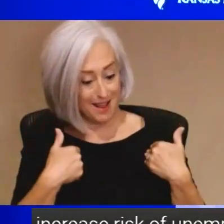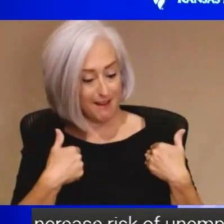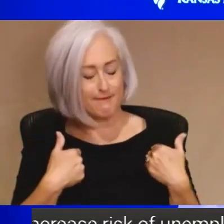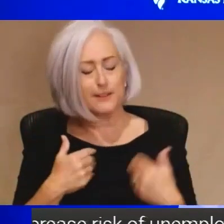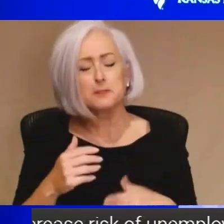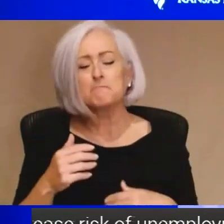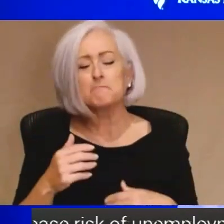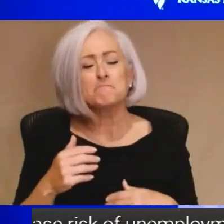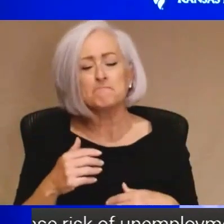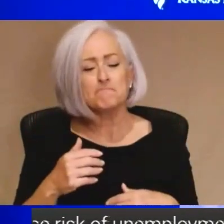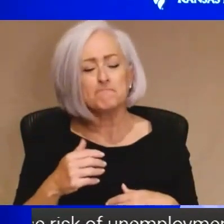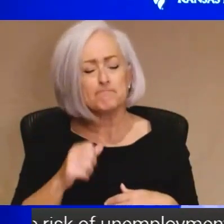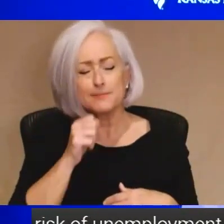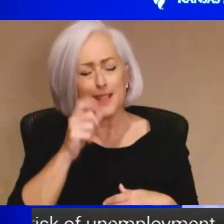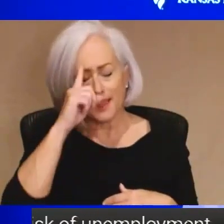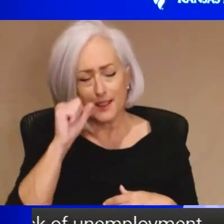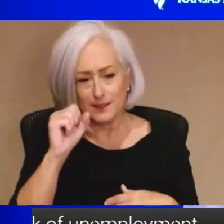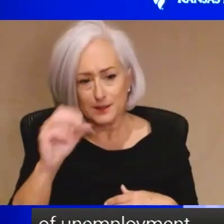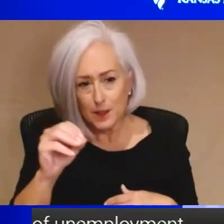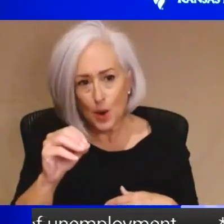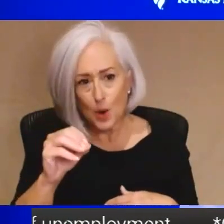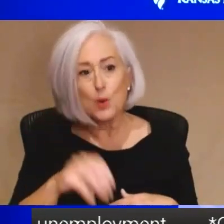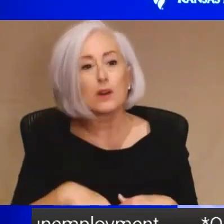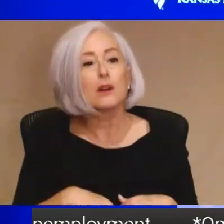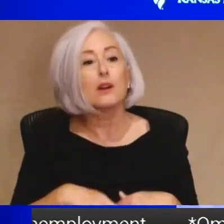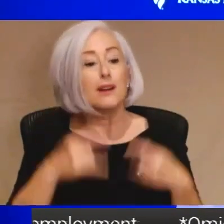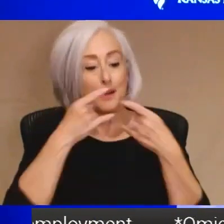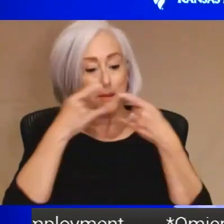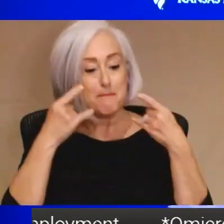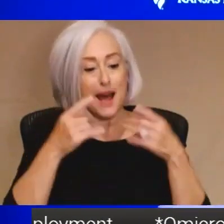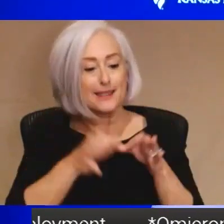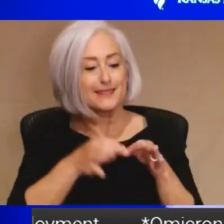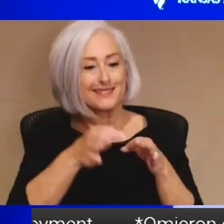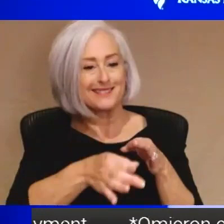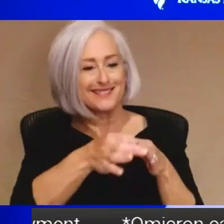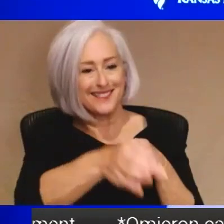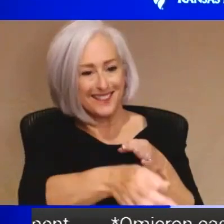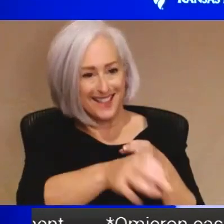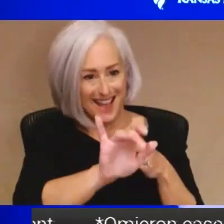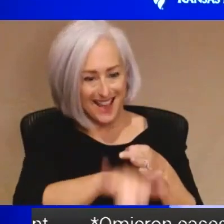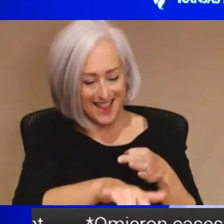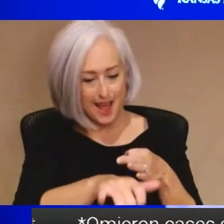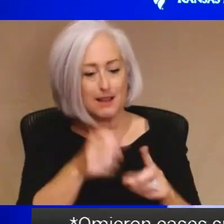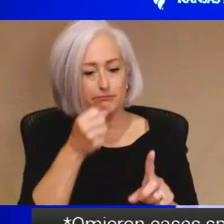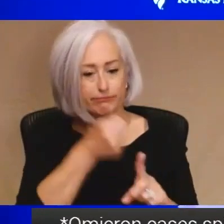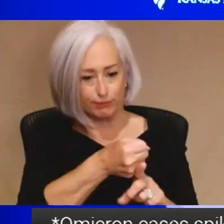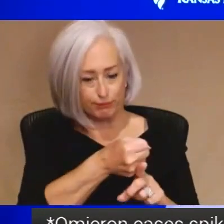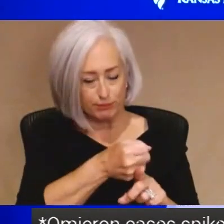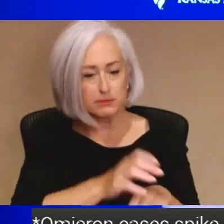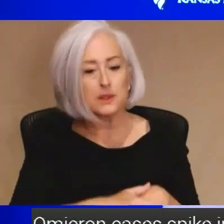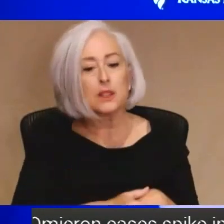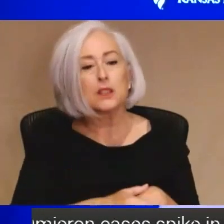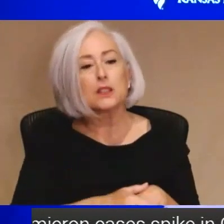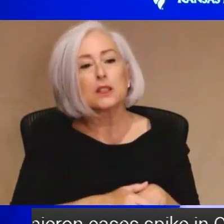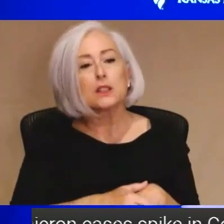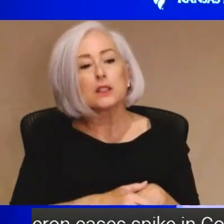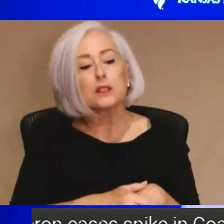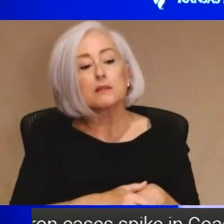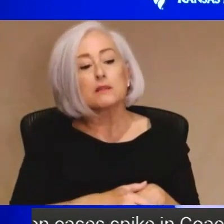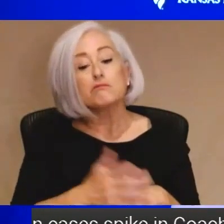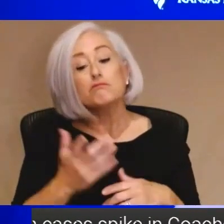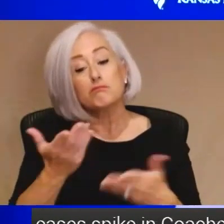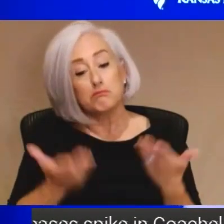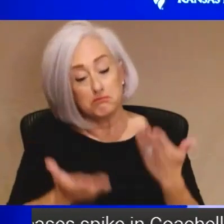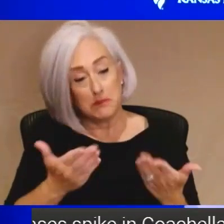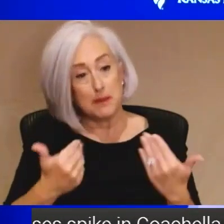that really the mask just delayed these things. And then in addition to that, you probably have a higher concentration now